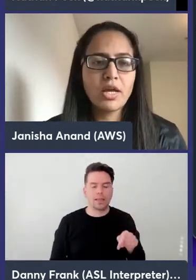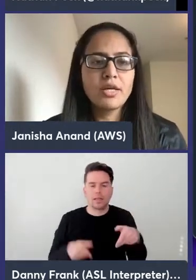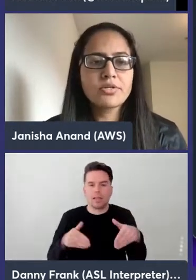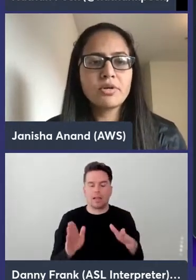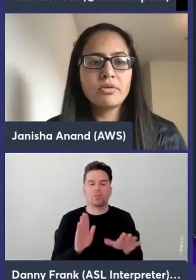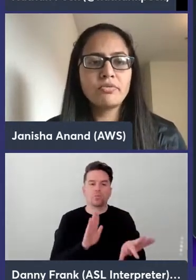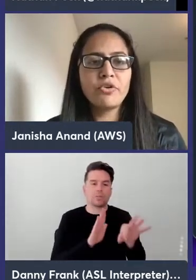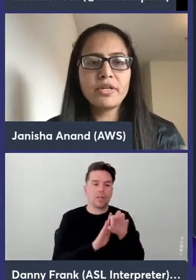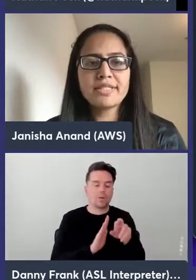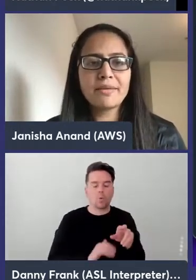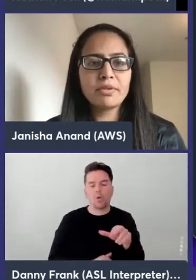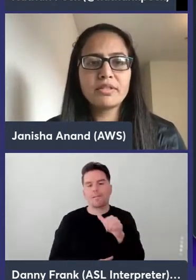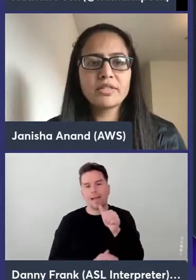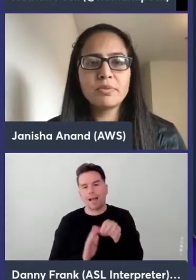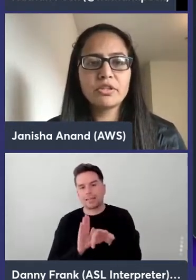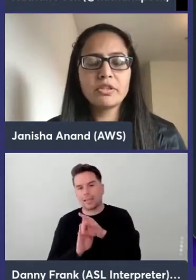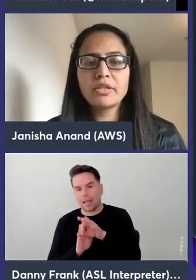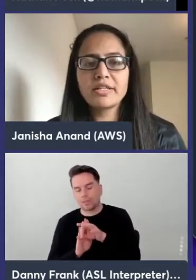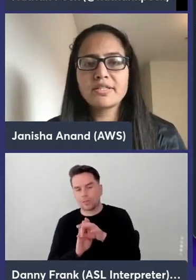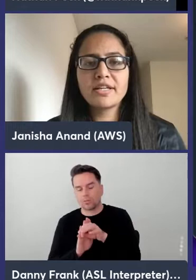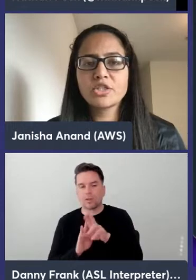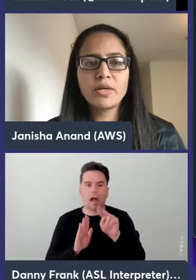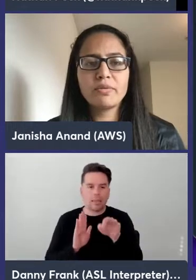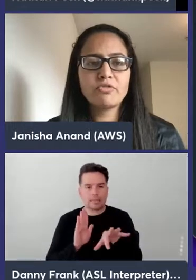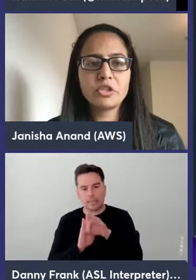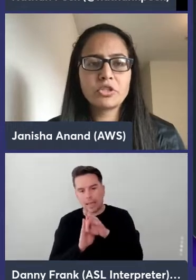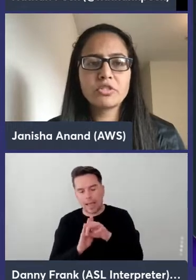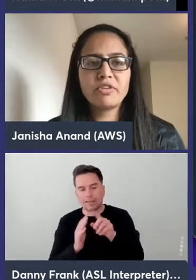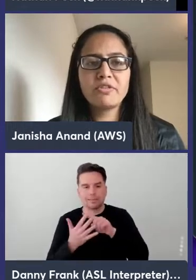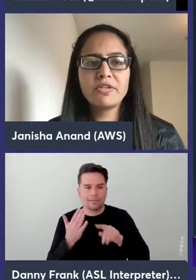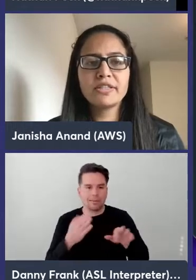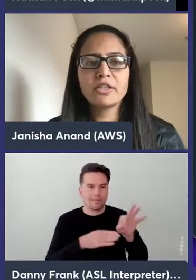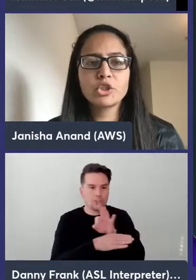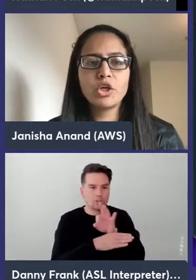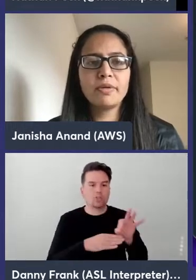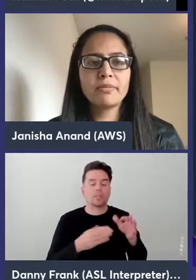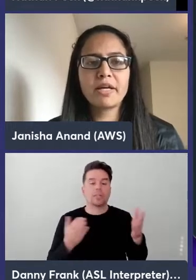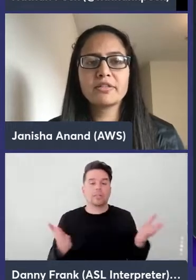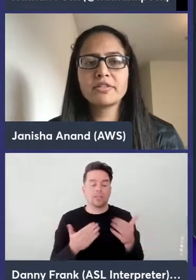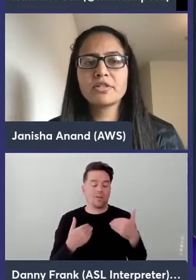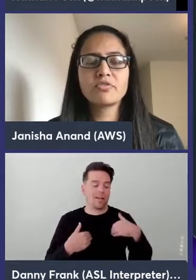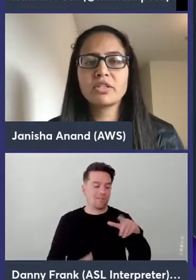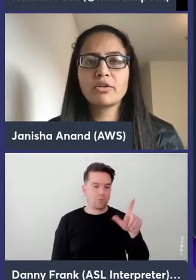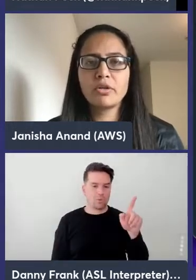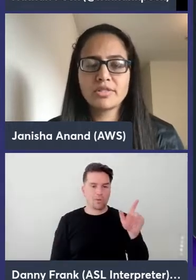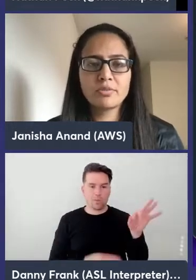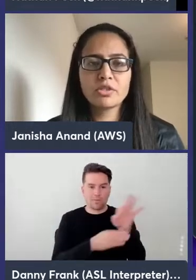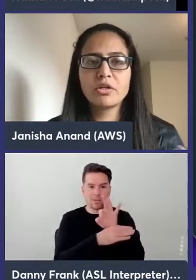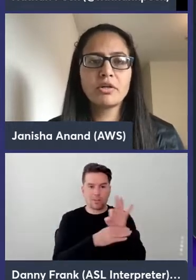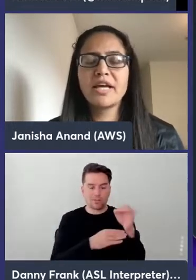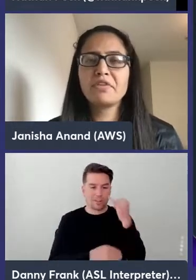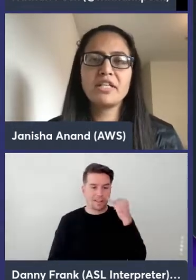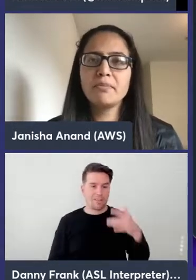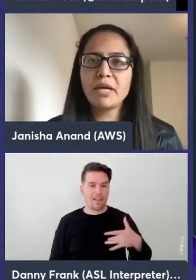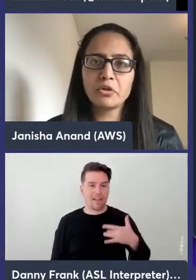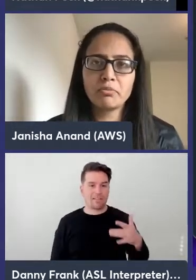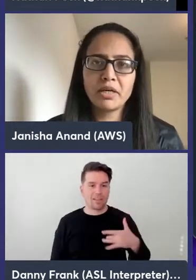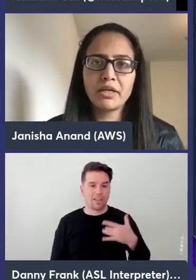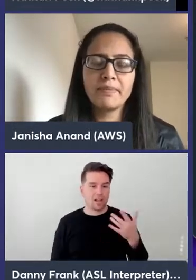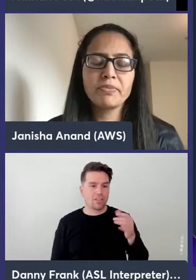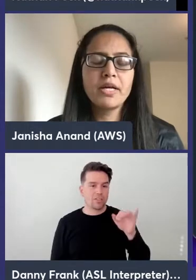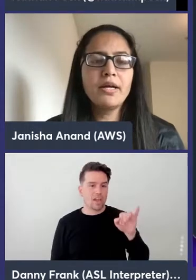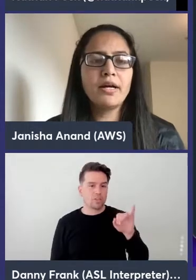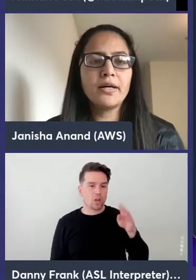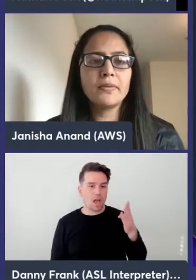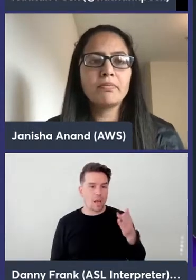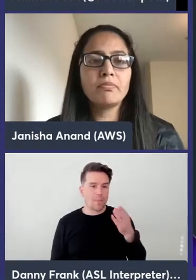features. So for example, this particular data set has 21 features. If I feel that the job and the marital status of the customer is not going to have any impact on